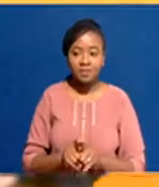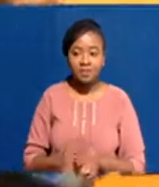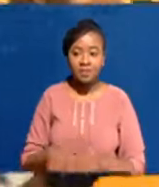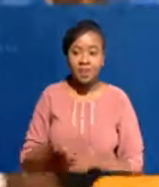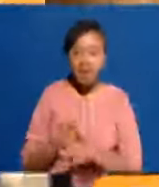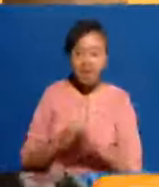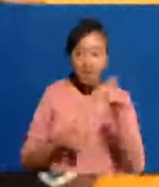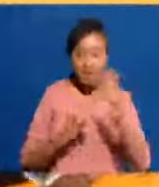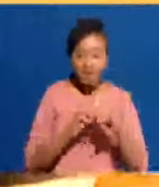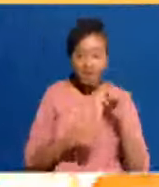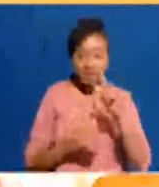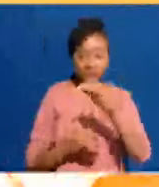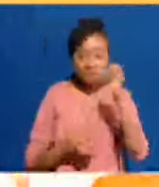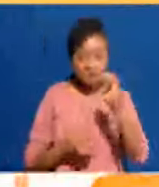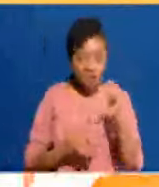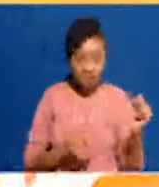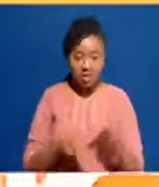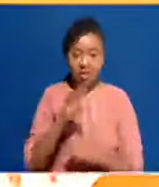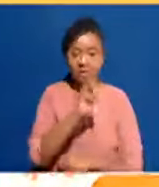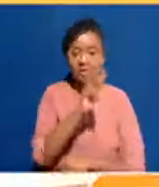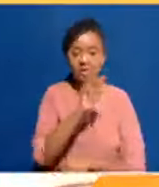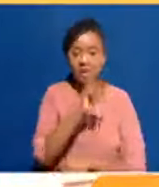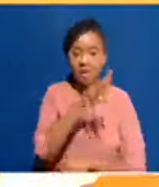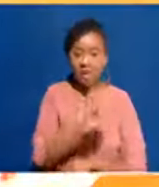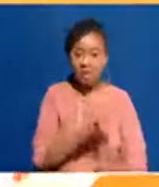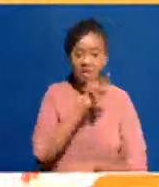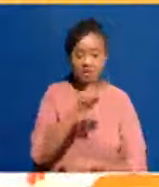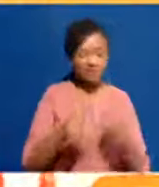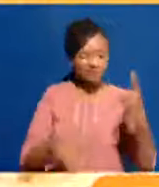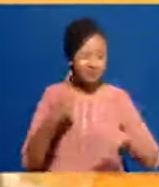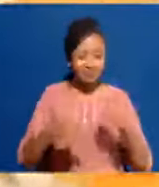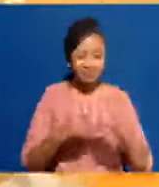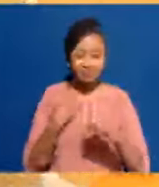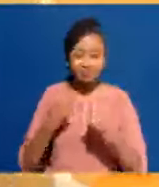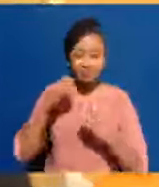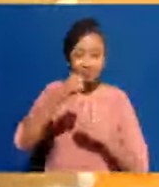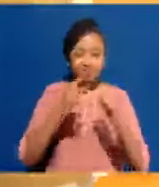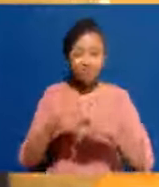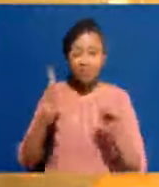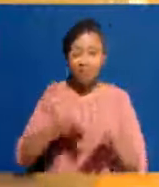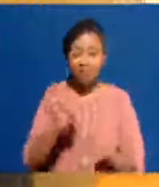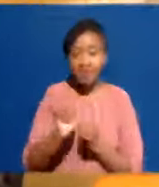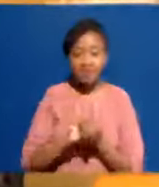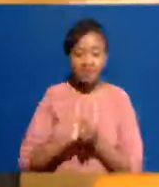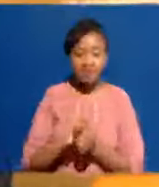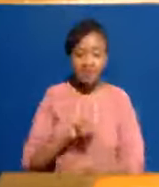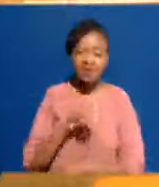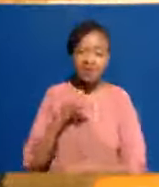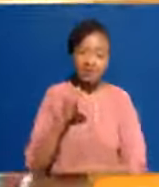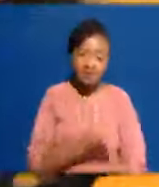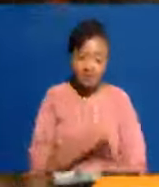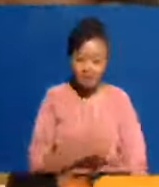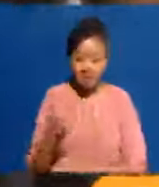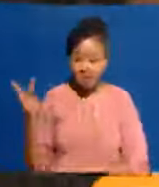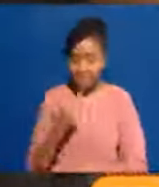Omari from Tanzania in the main event of the Ultra Fight Series boxing on Friday evening in Nairobi. The two will fight